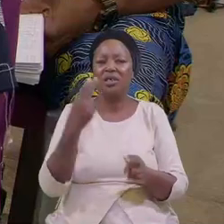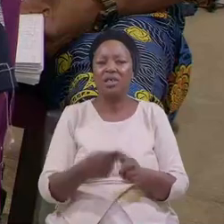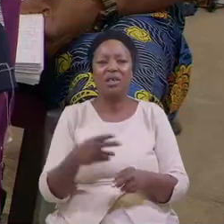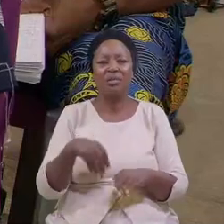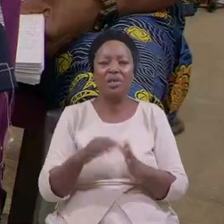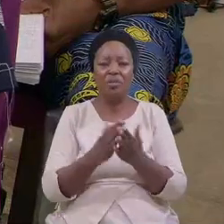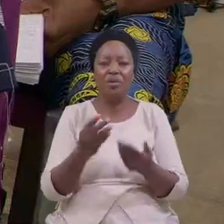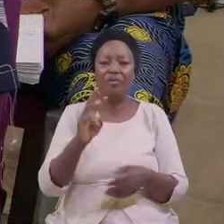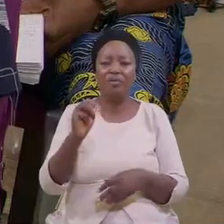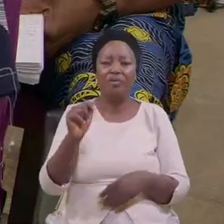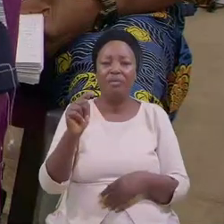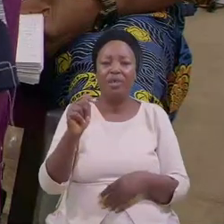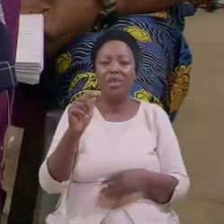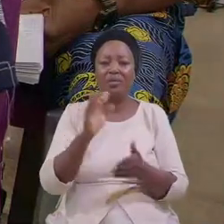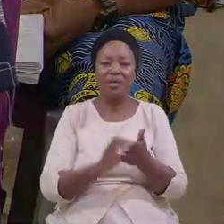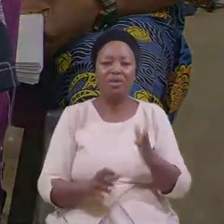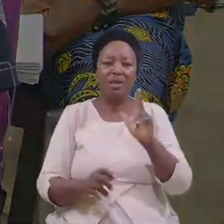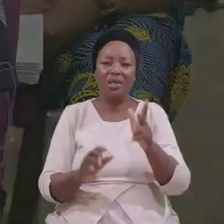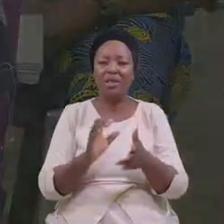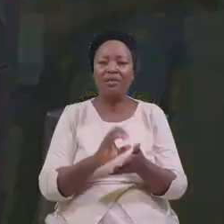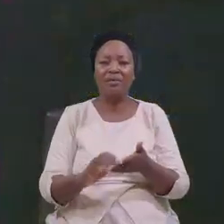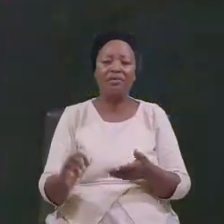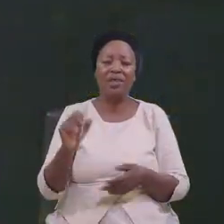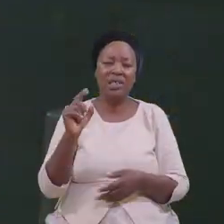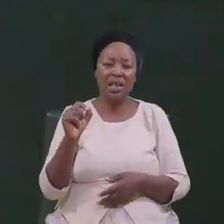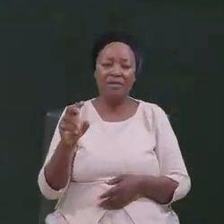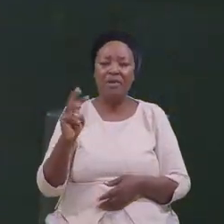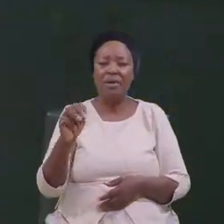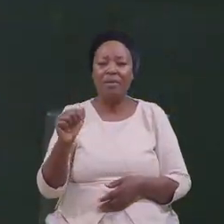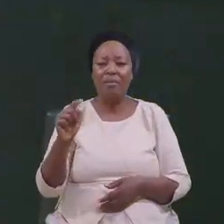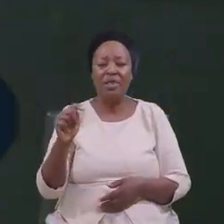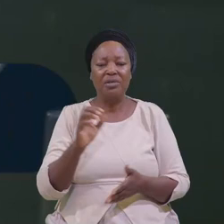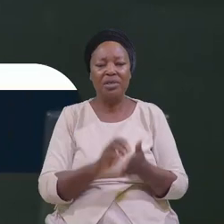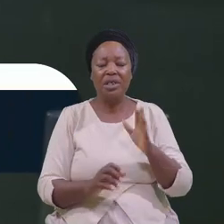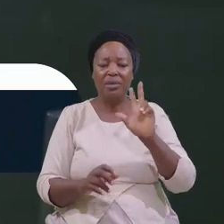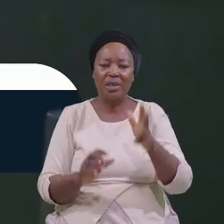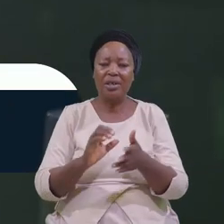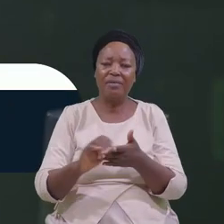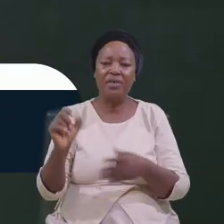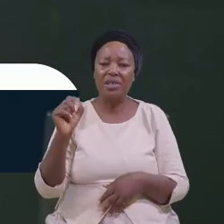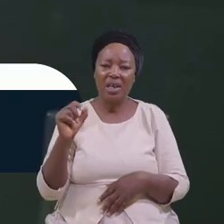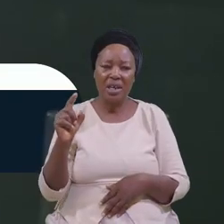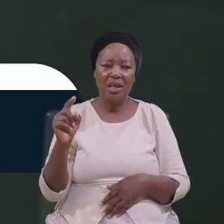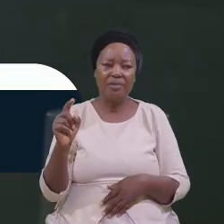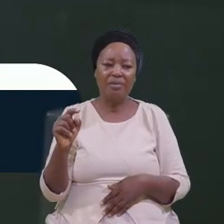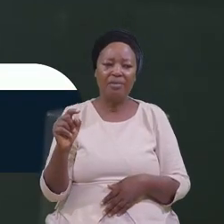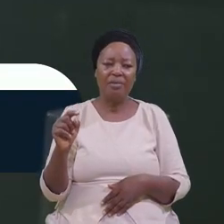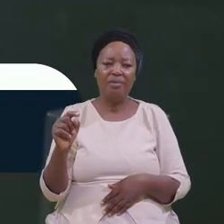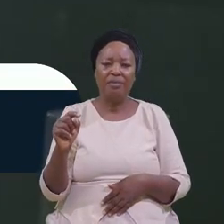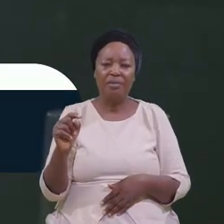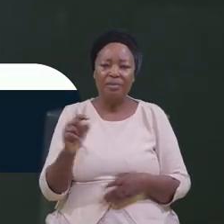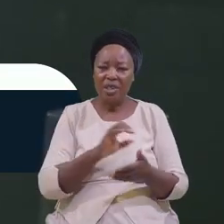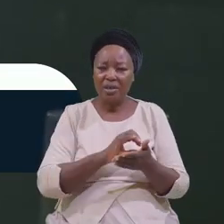Matthew chapter 3, I'm reading from verse 11. Matthew chapter 3, verse 11. I indeed baptize you with